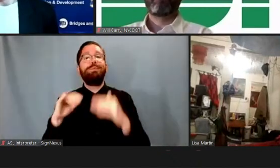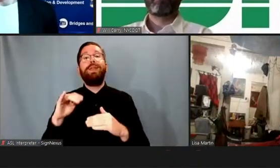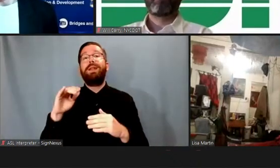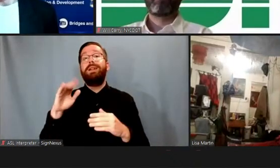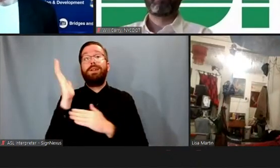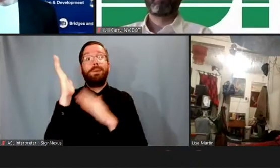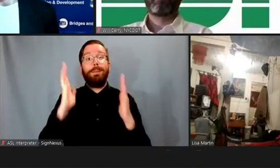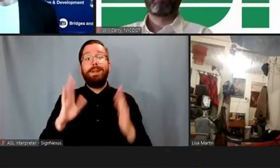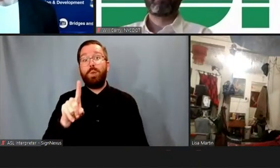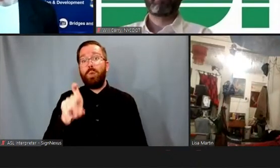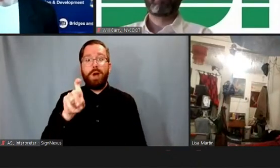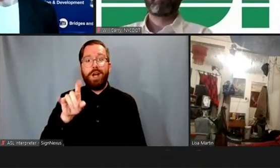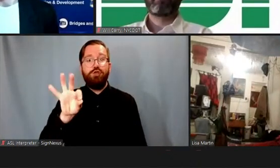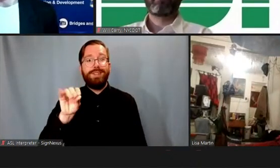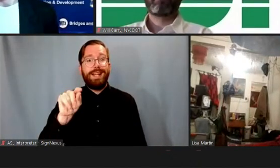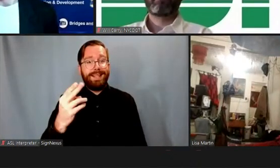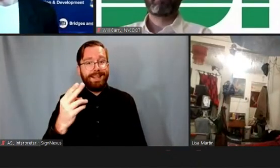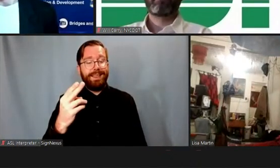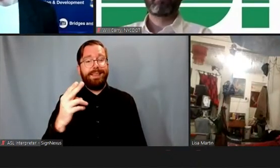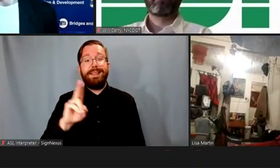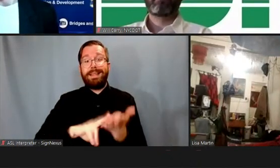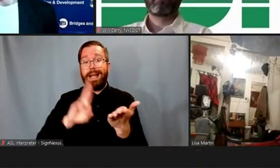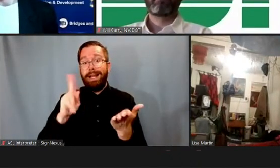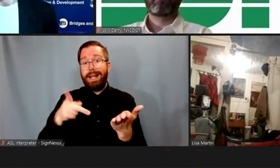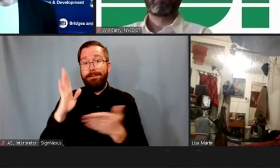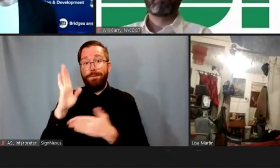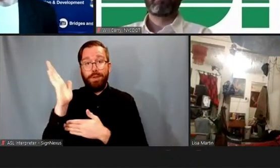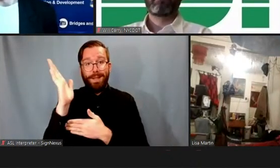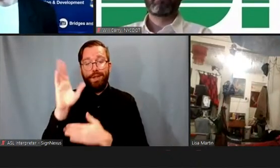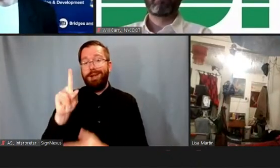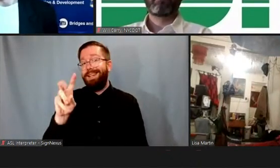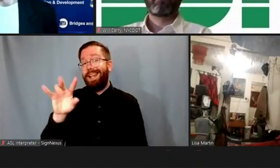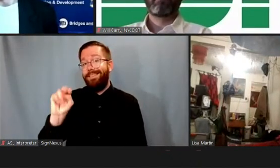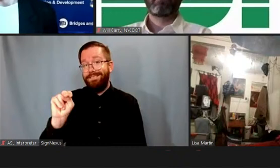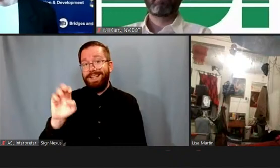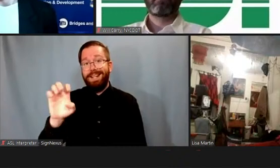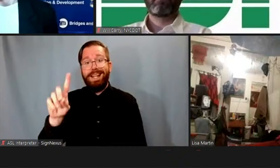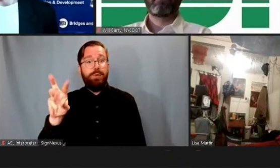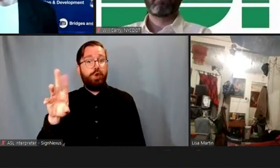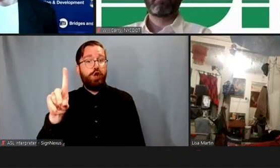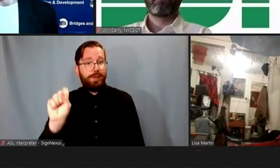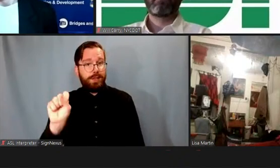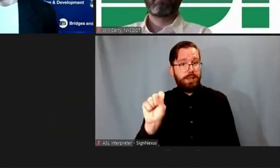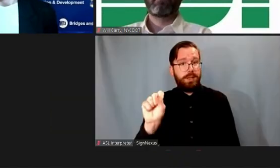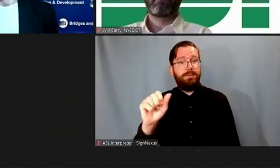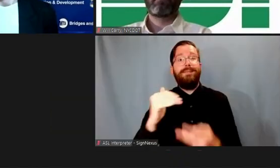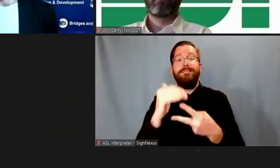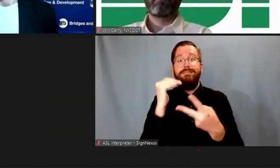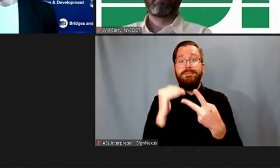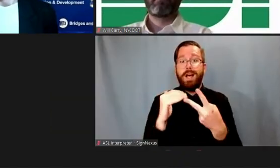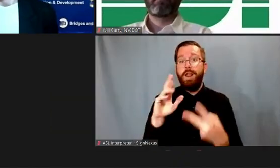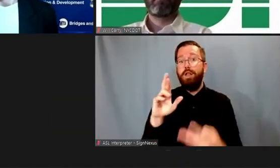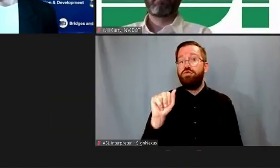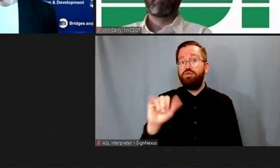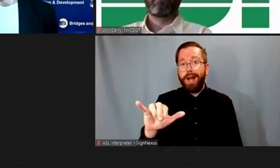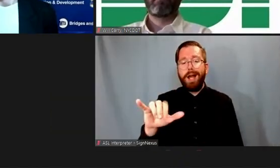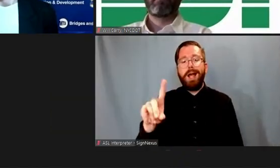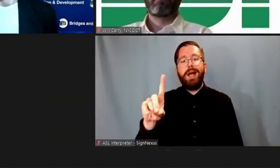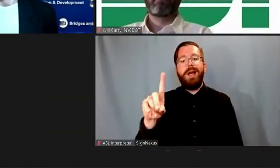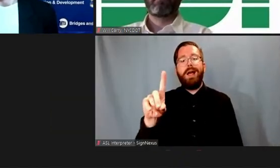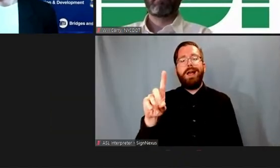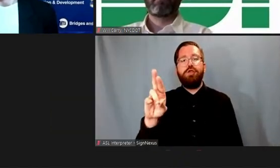190th to sign up is devin edwards followed by ray dries